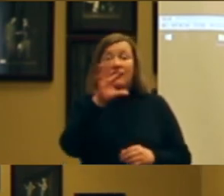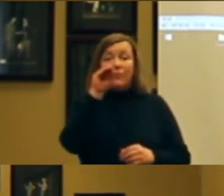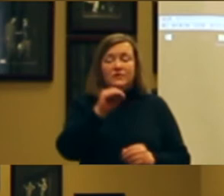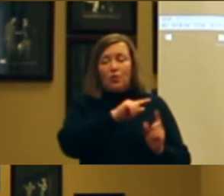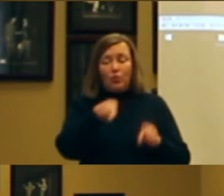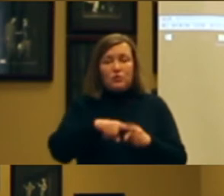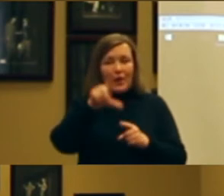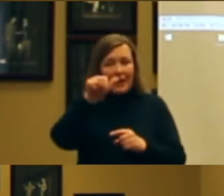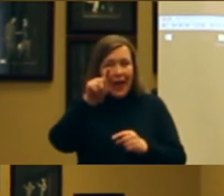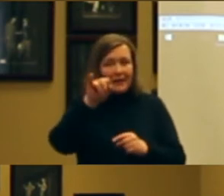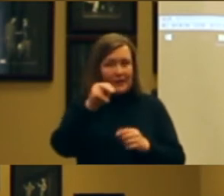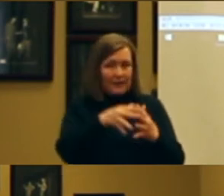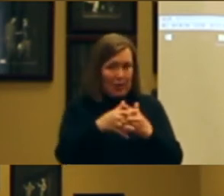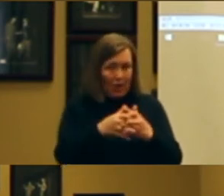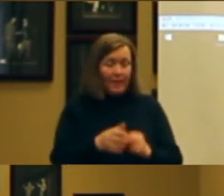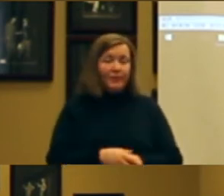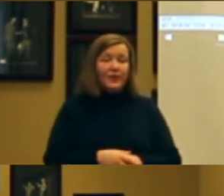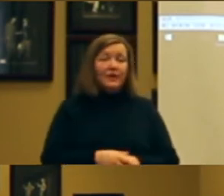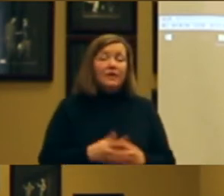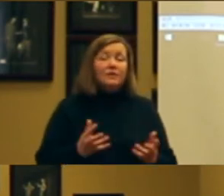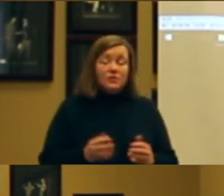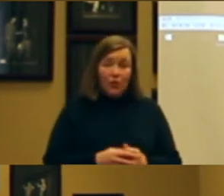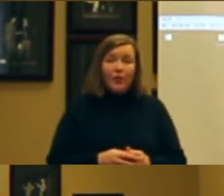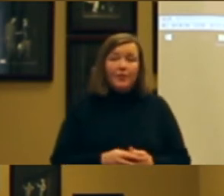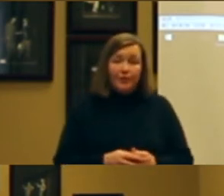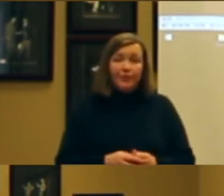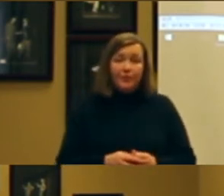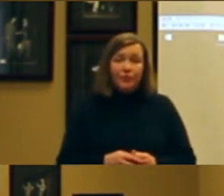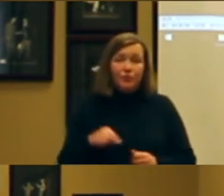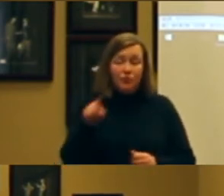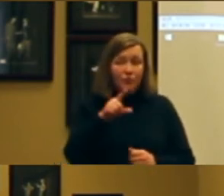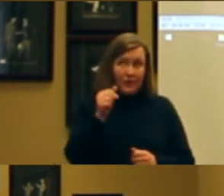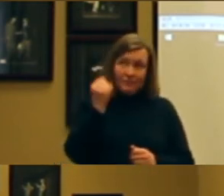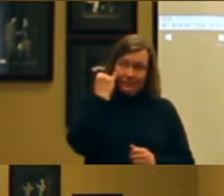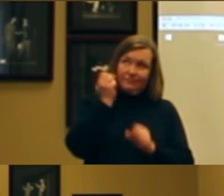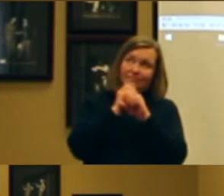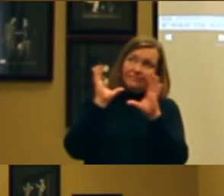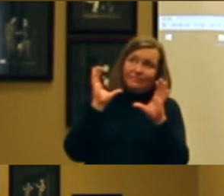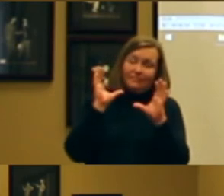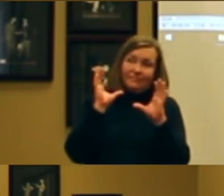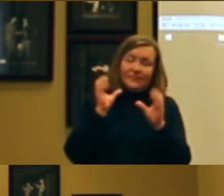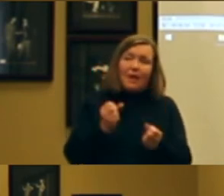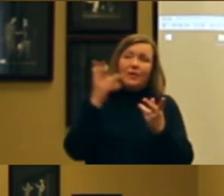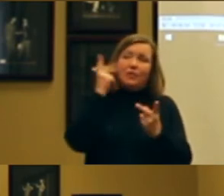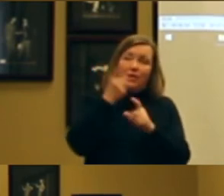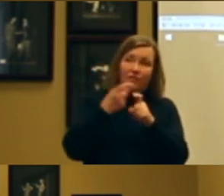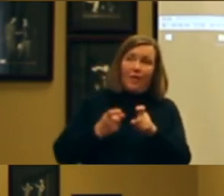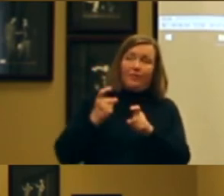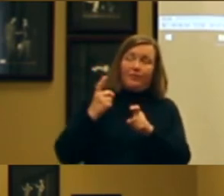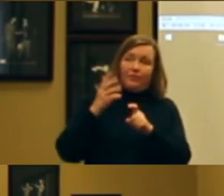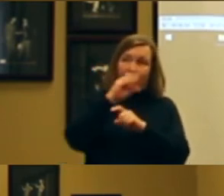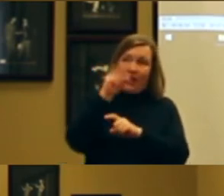to Latin America. So imagine the abundance that there is of people of African